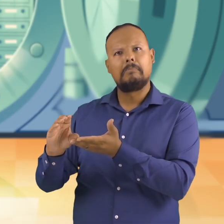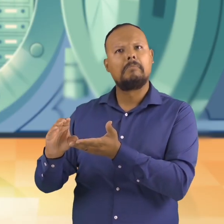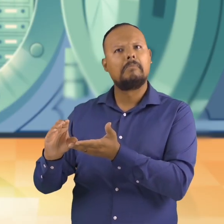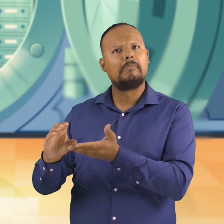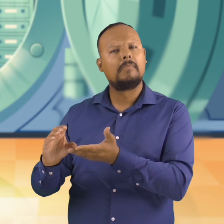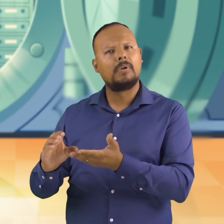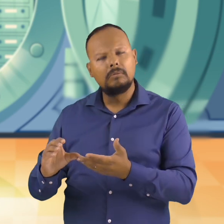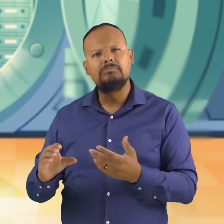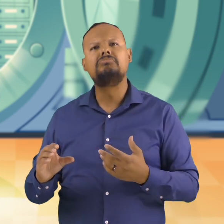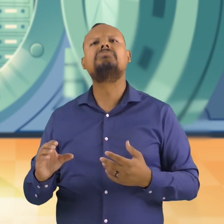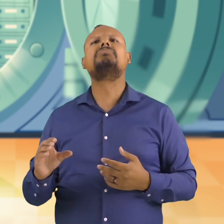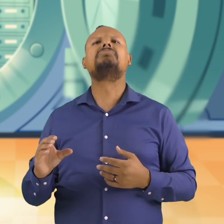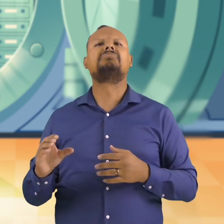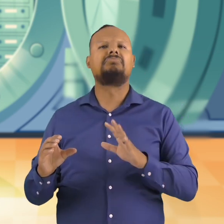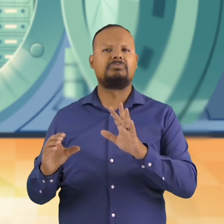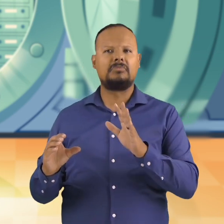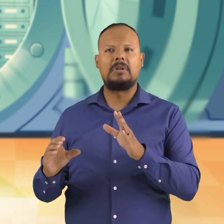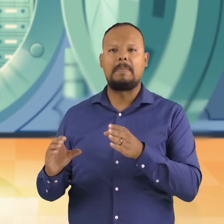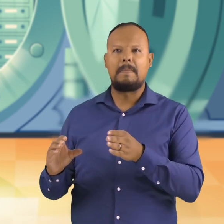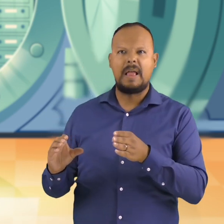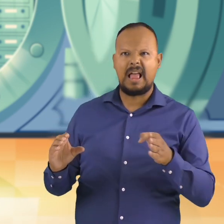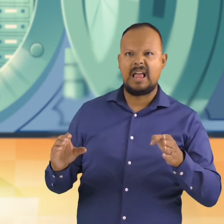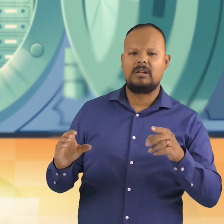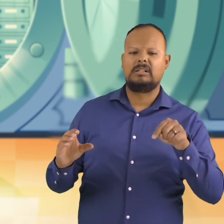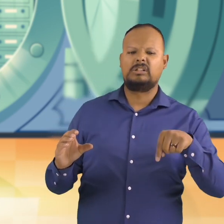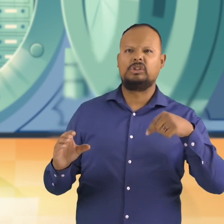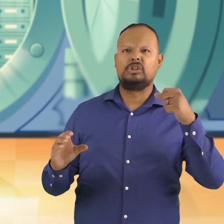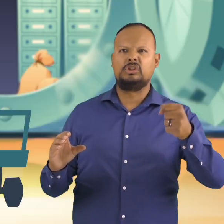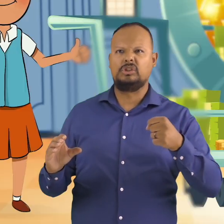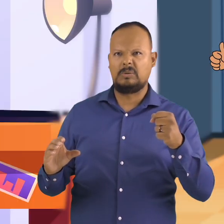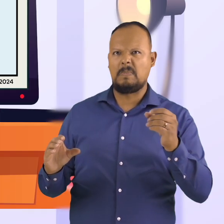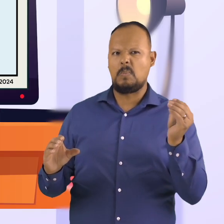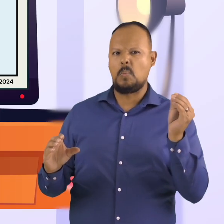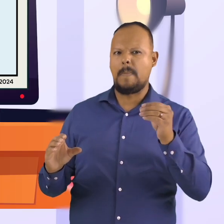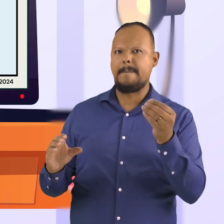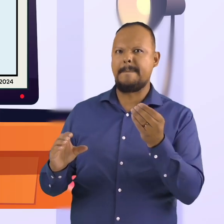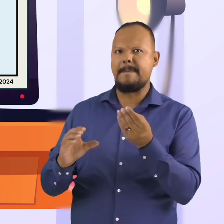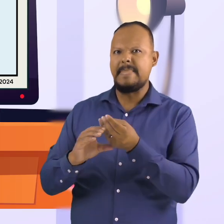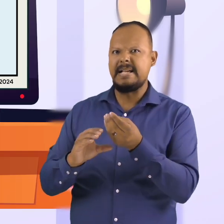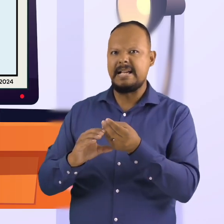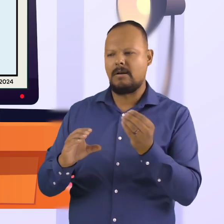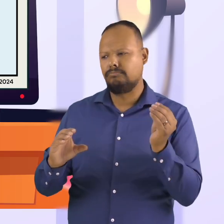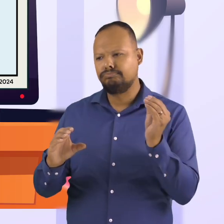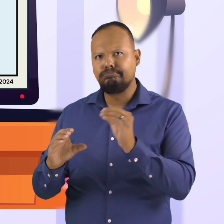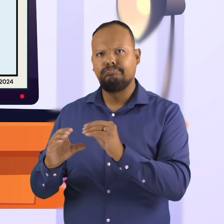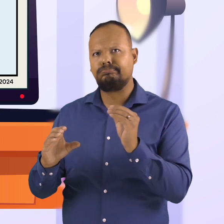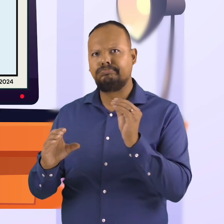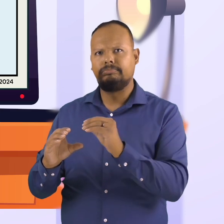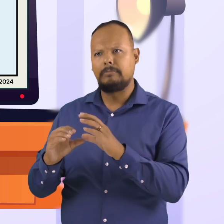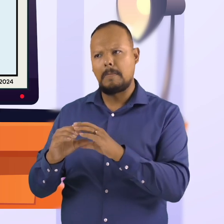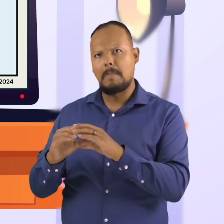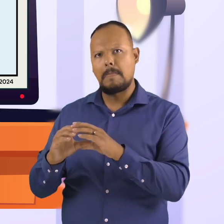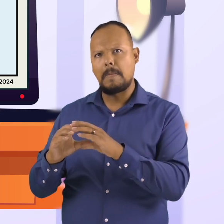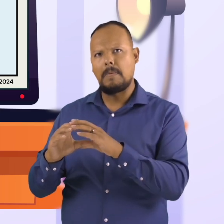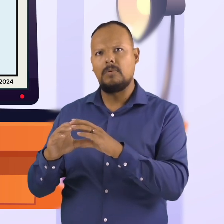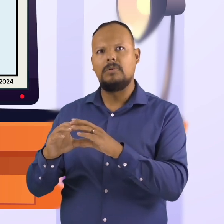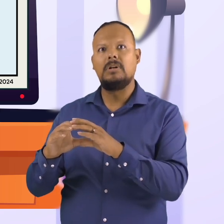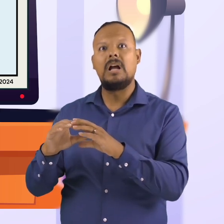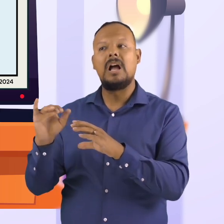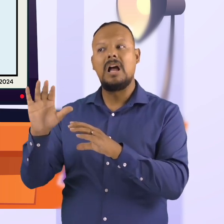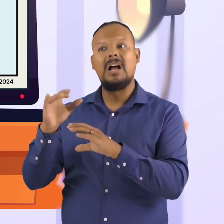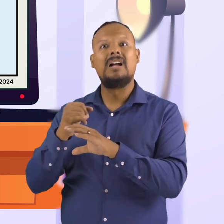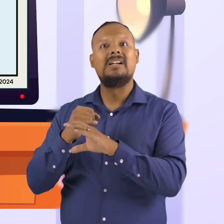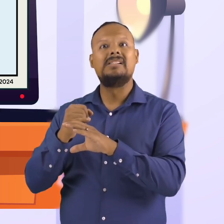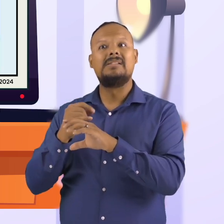year, she plans on putting more money in her savings account, which will earn her even more interest over time.